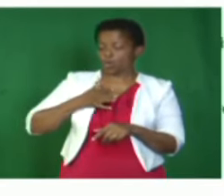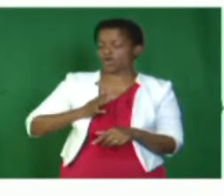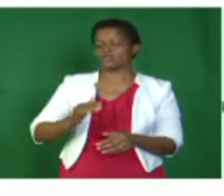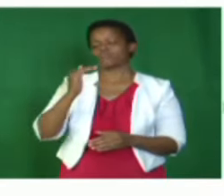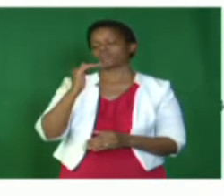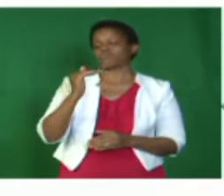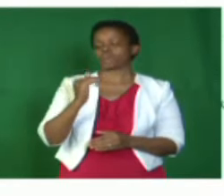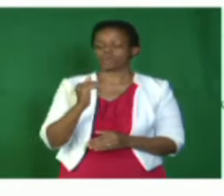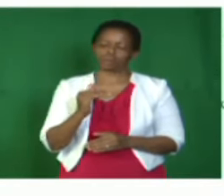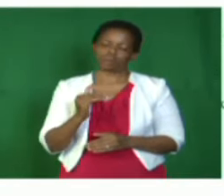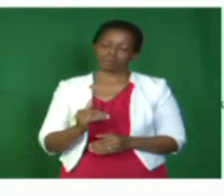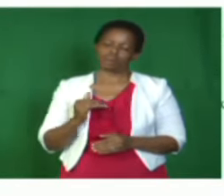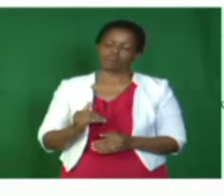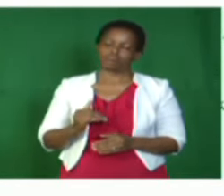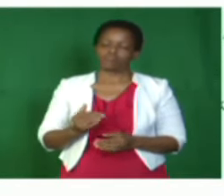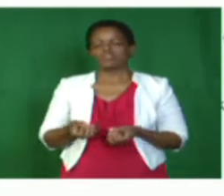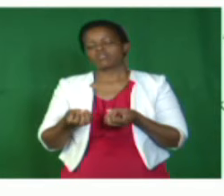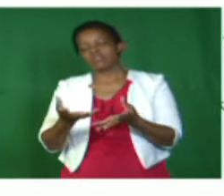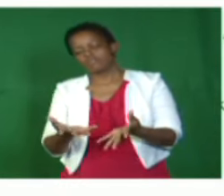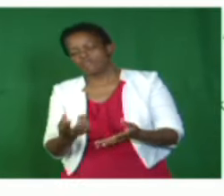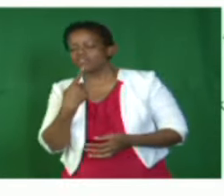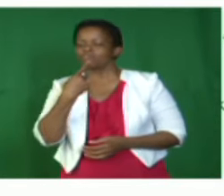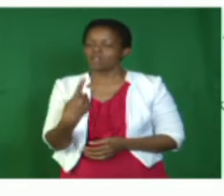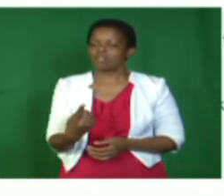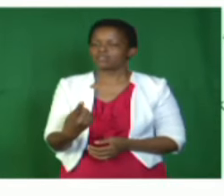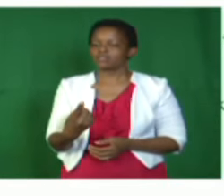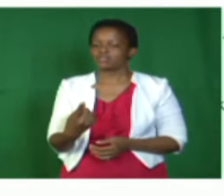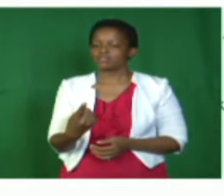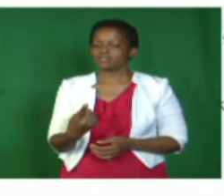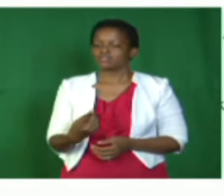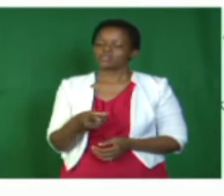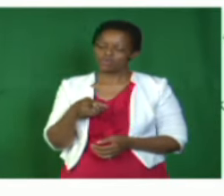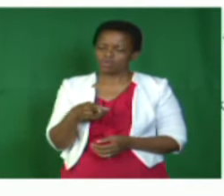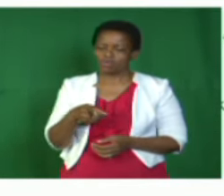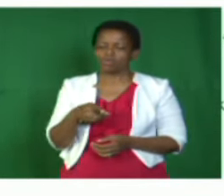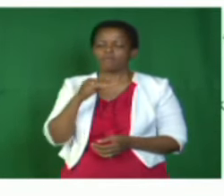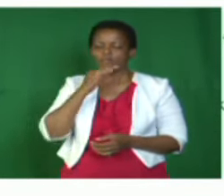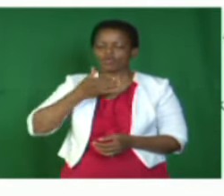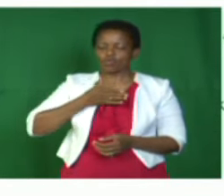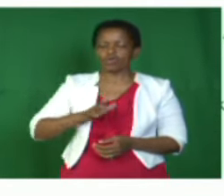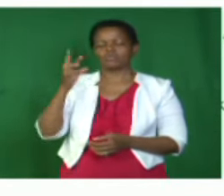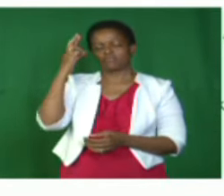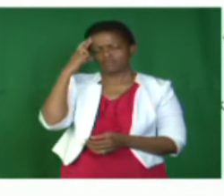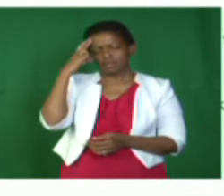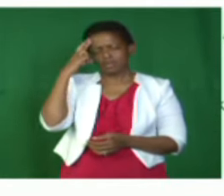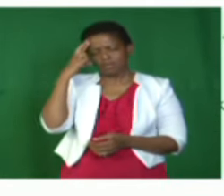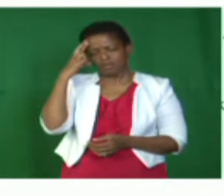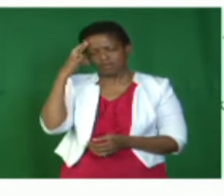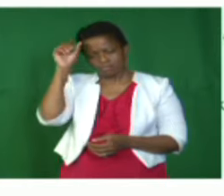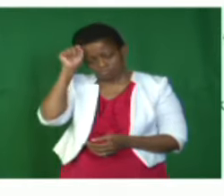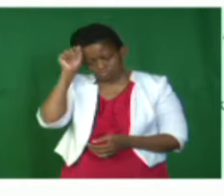to state, to mention. Those are recall types of questions because you are actually going to